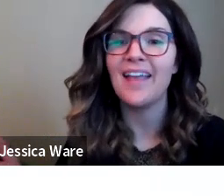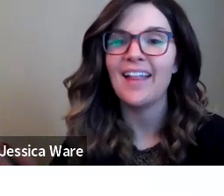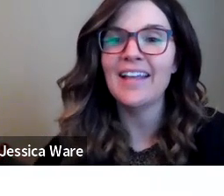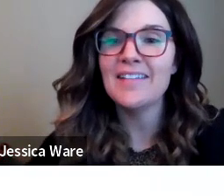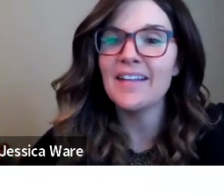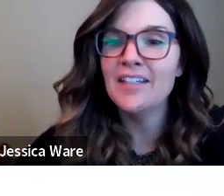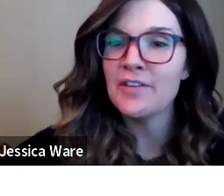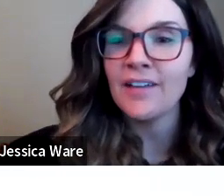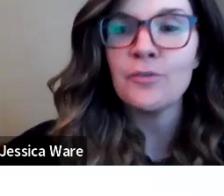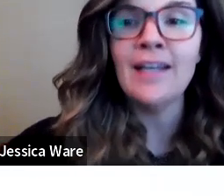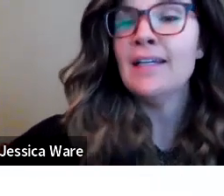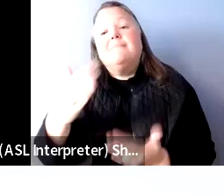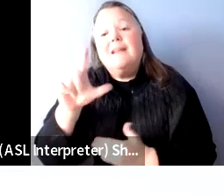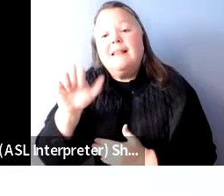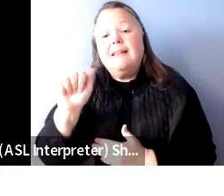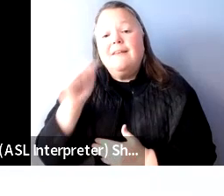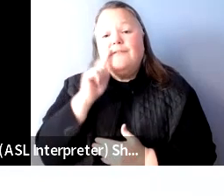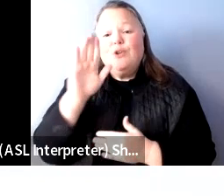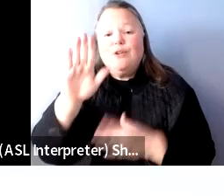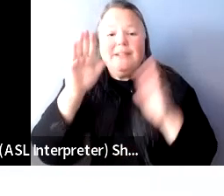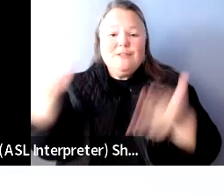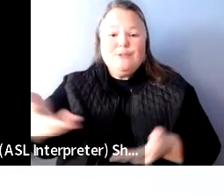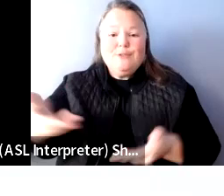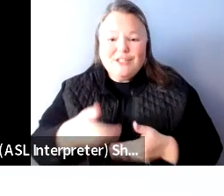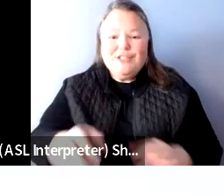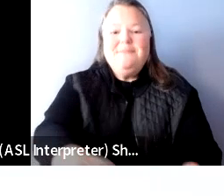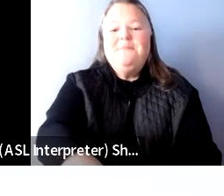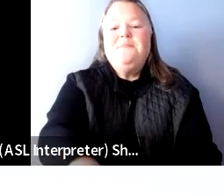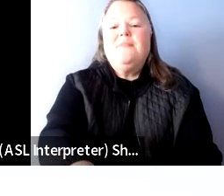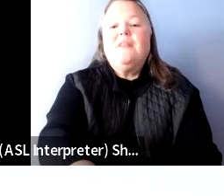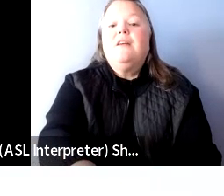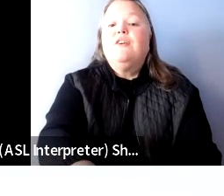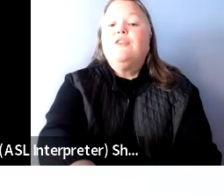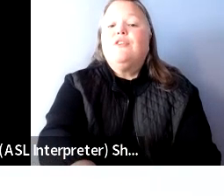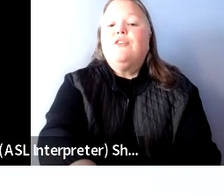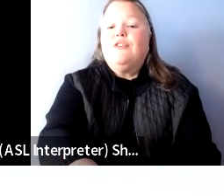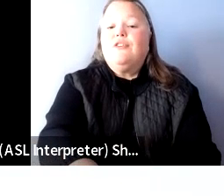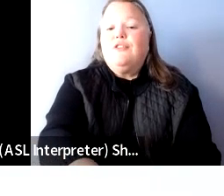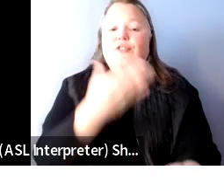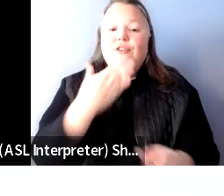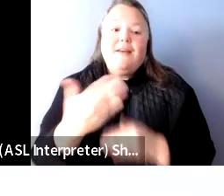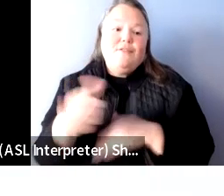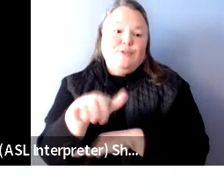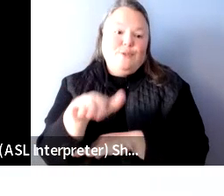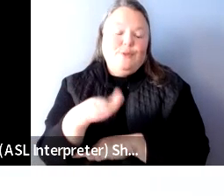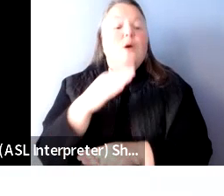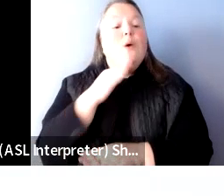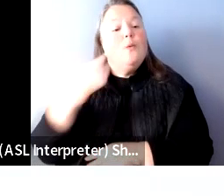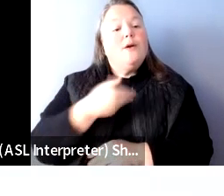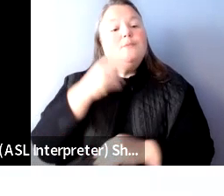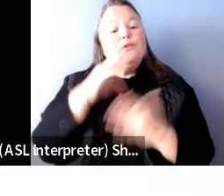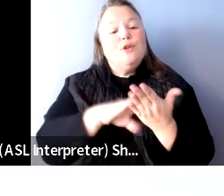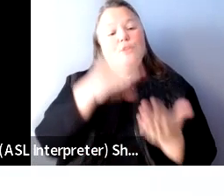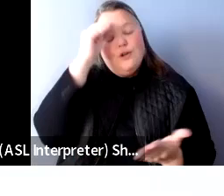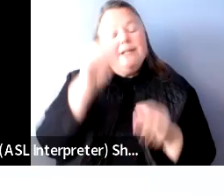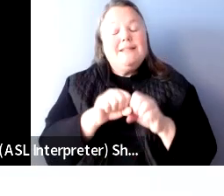Okay, thanks Leah for that great introduction. Good afternoon, everyone, and welcome to our learning series, Amplifying Peer